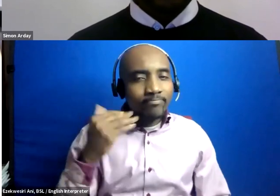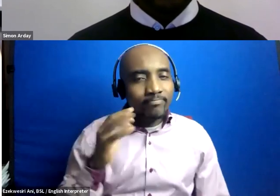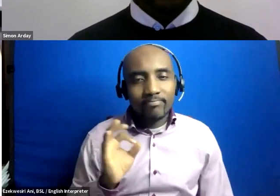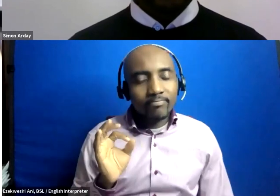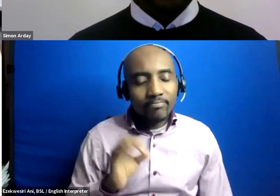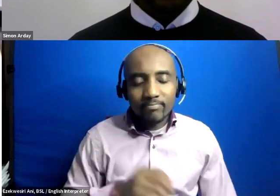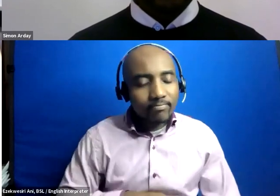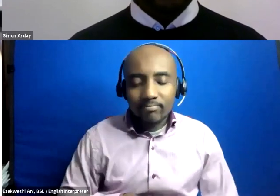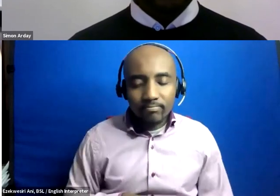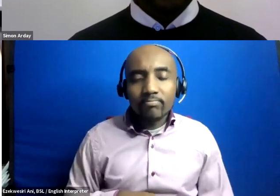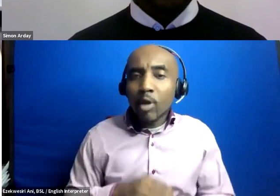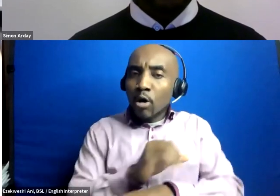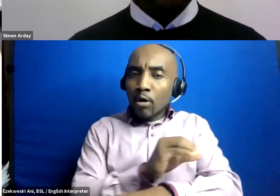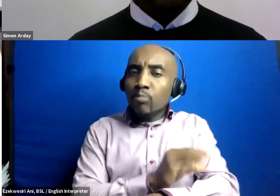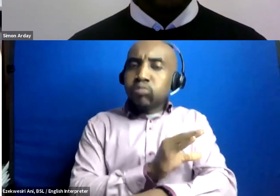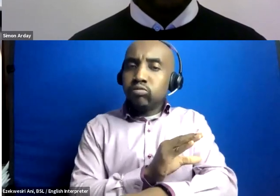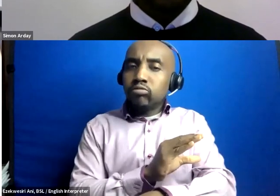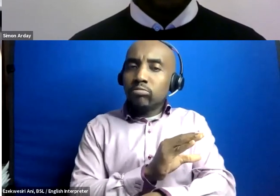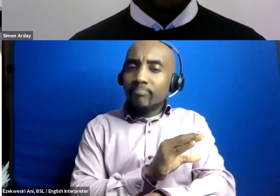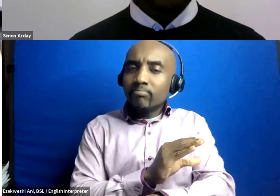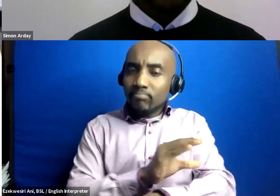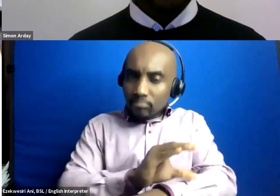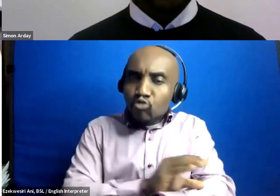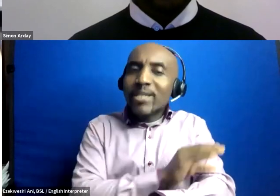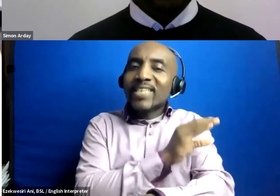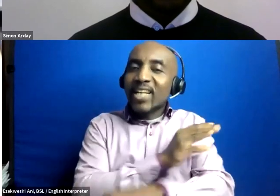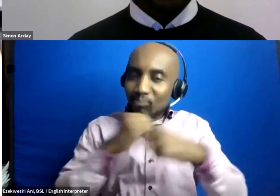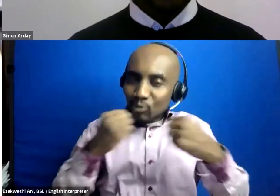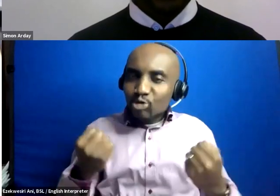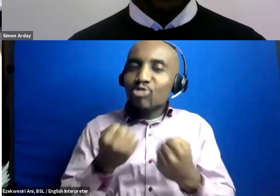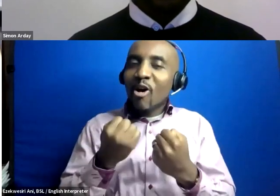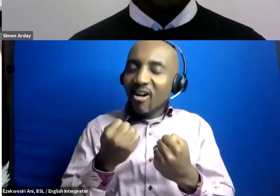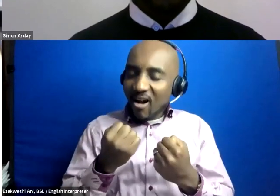I'm much stronger now, even though, as I said, it still has the ability to